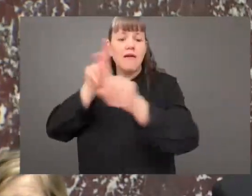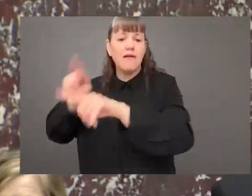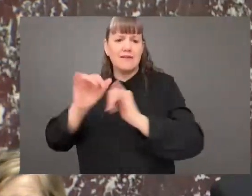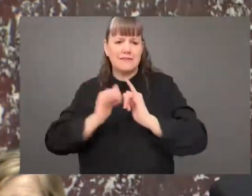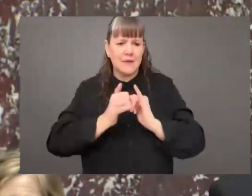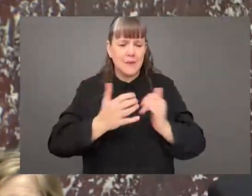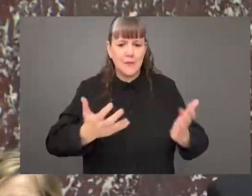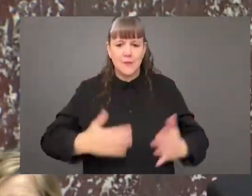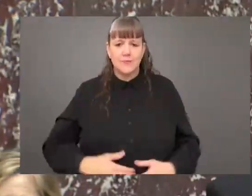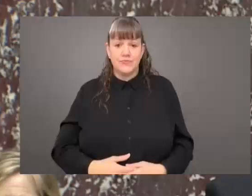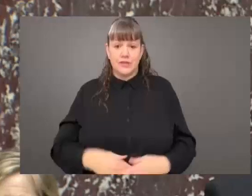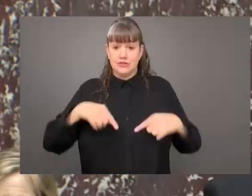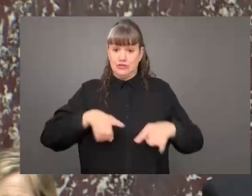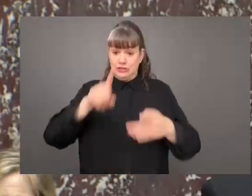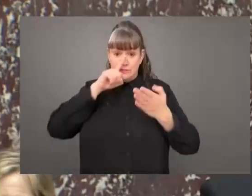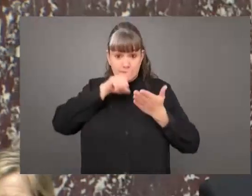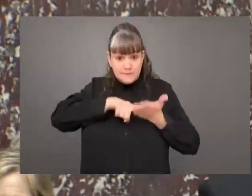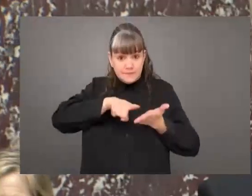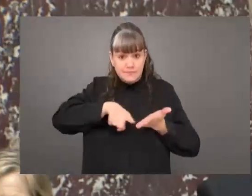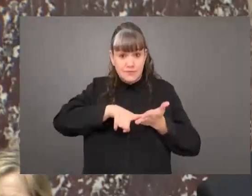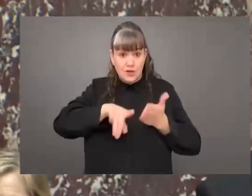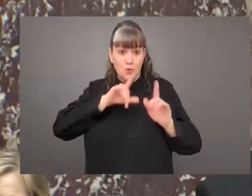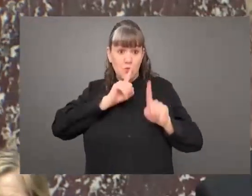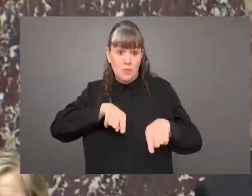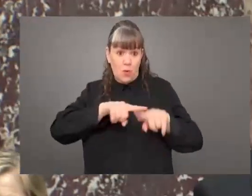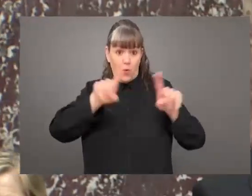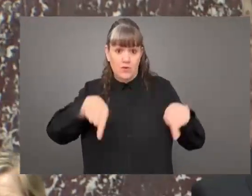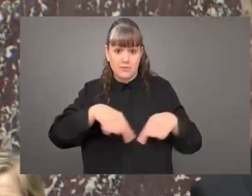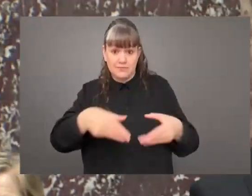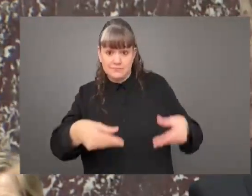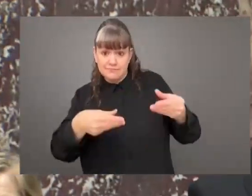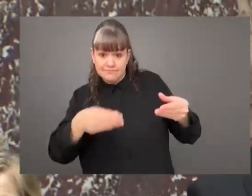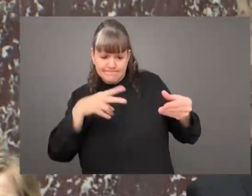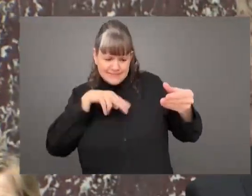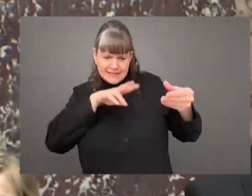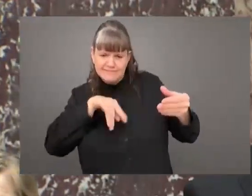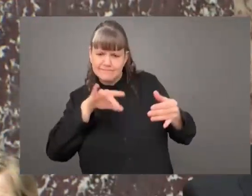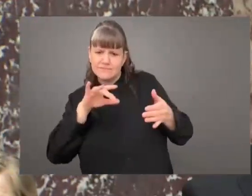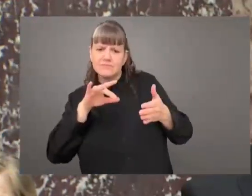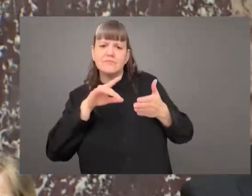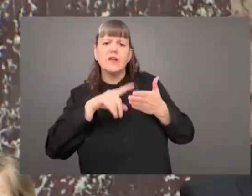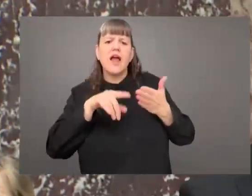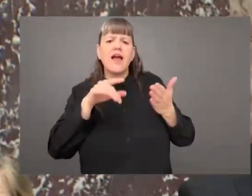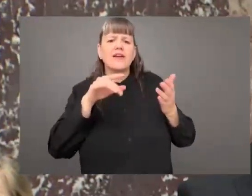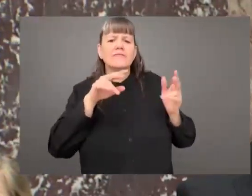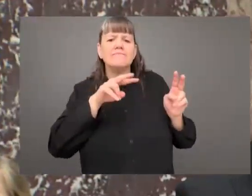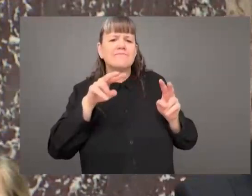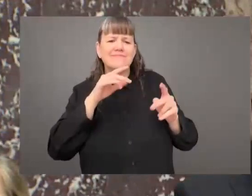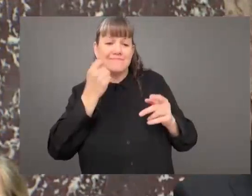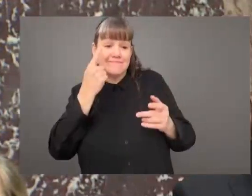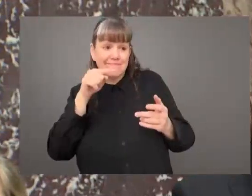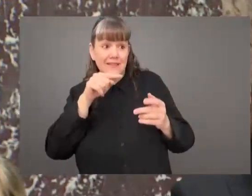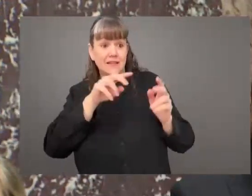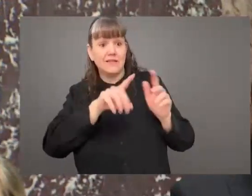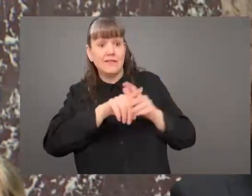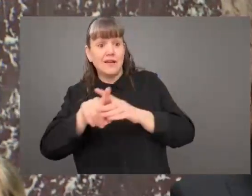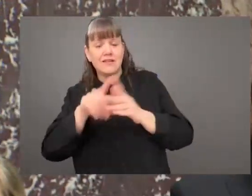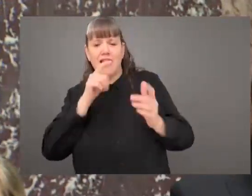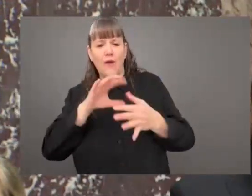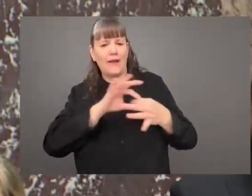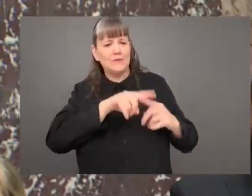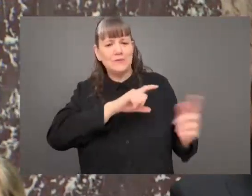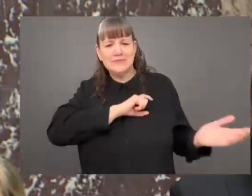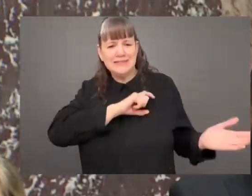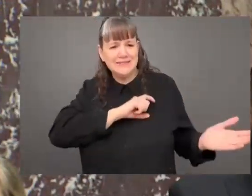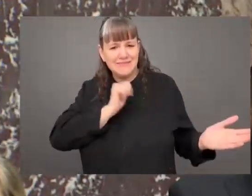response that are not police-related, things that very clearly from the outset do not have their base in criminal activity.